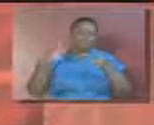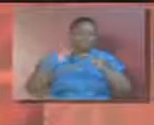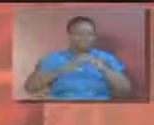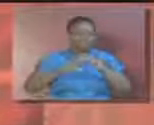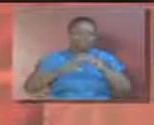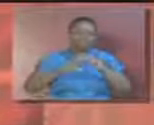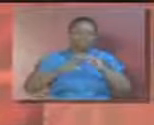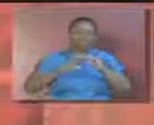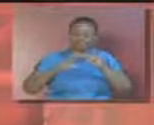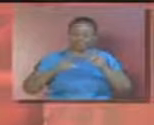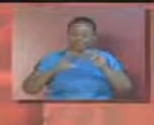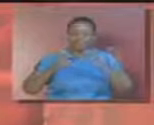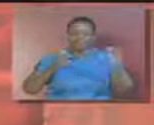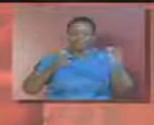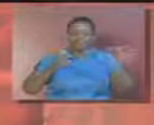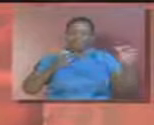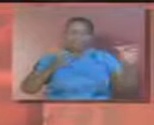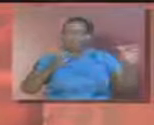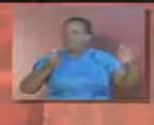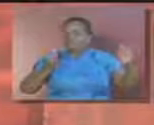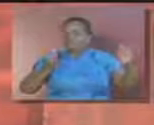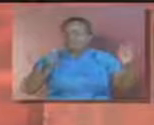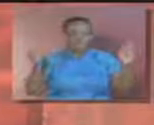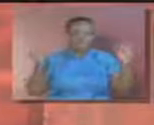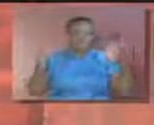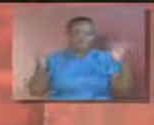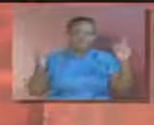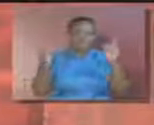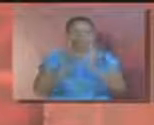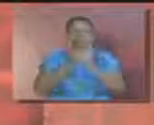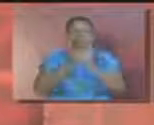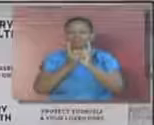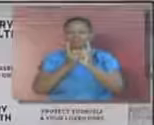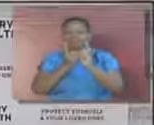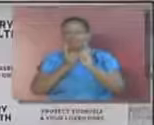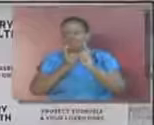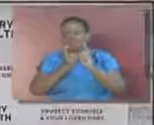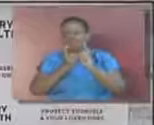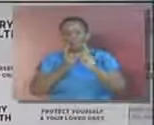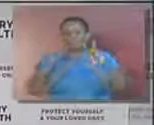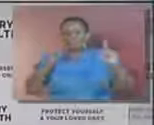break in that transmission. I hope that clarifies that question.